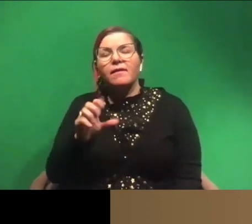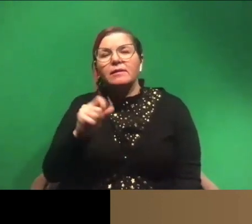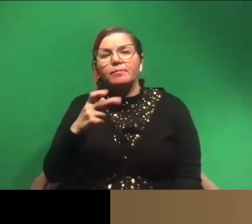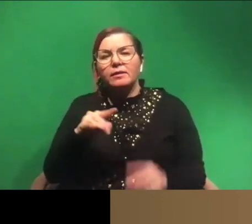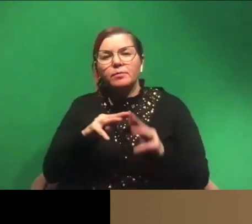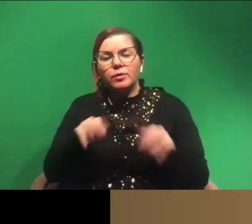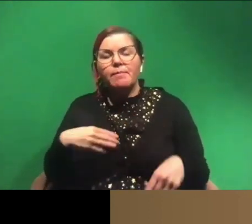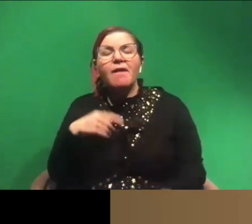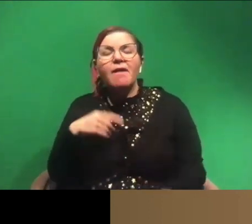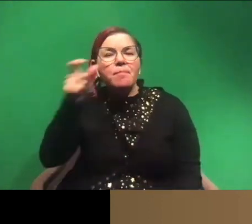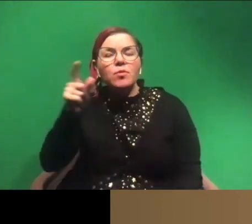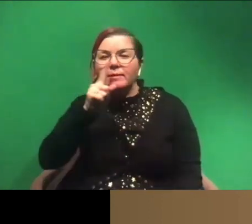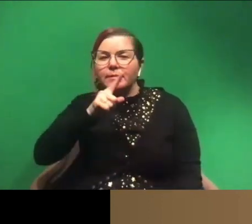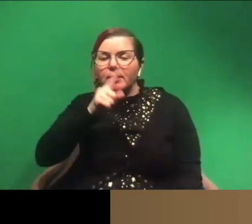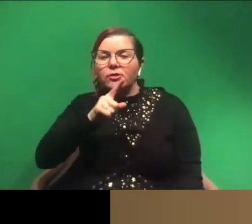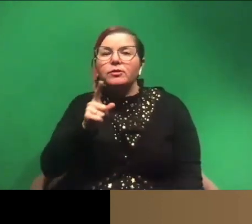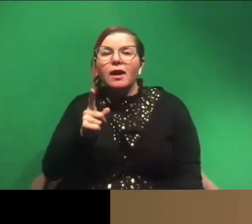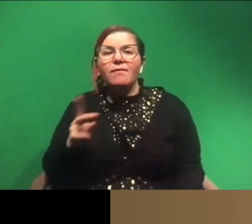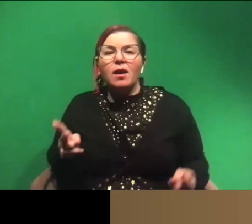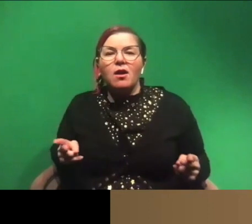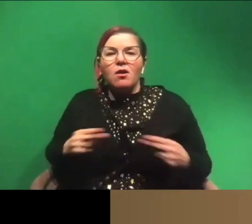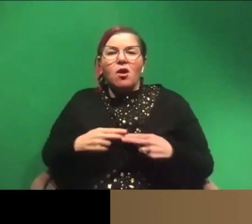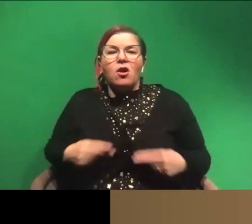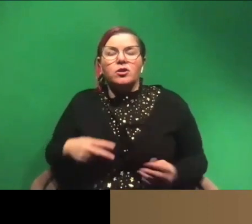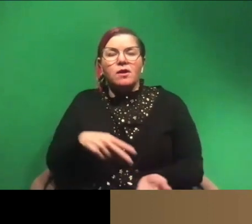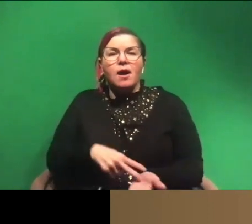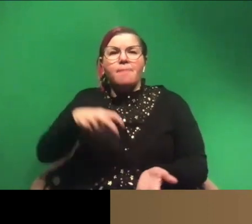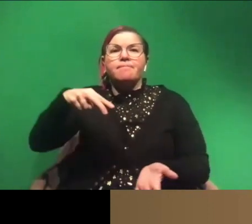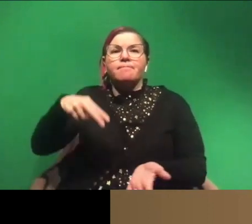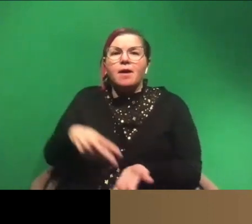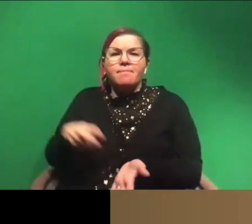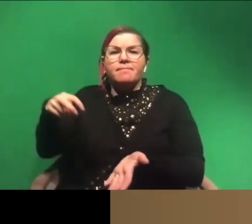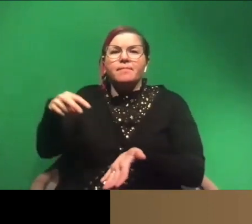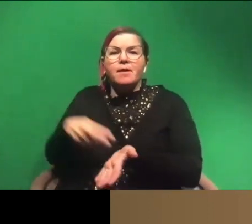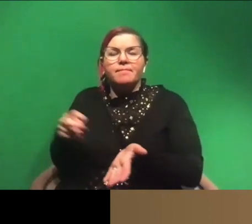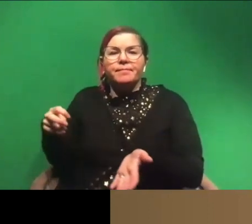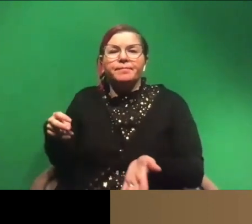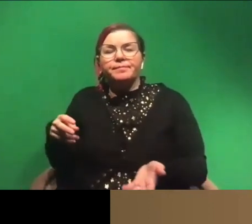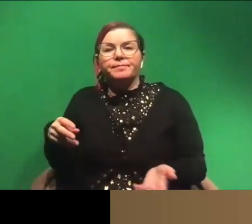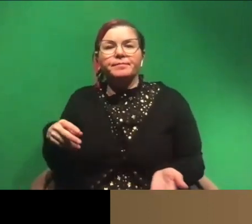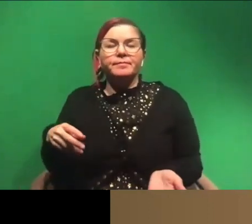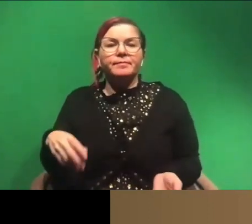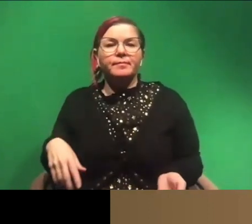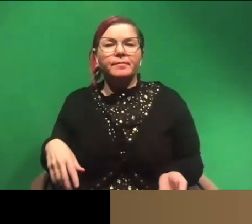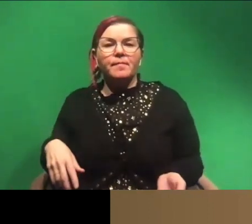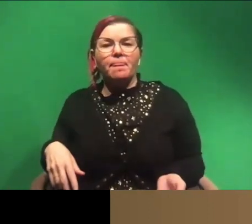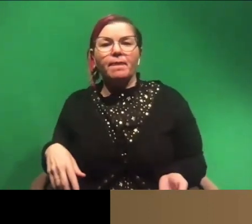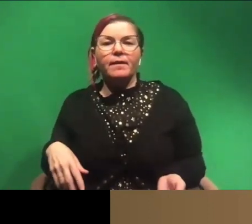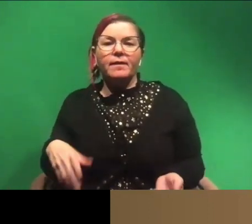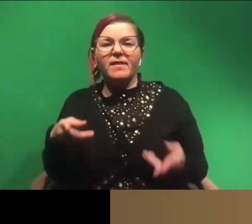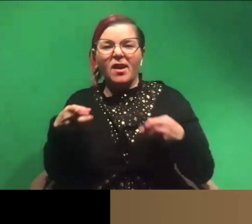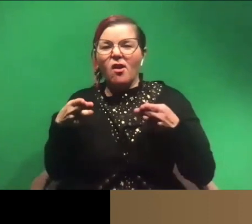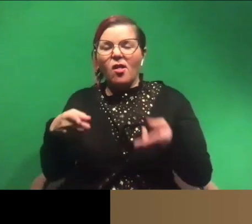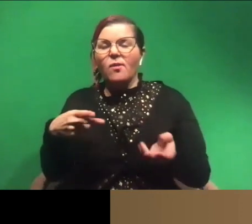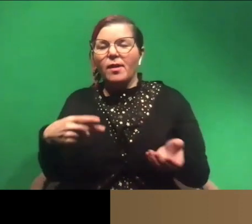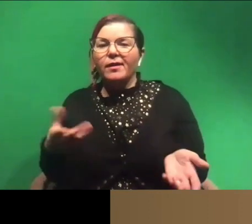moon simulation, and so you had this kind of harness, and you were hopping along, and along a little hallway that they had.